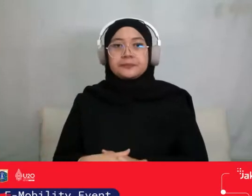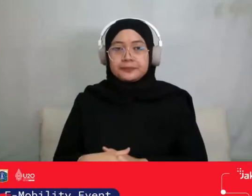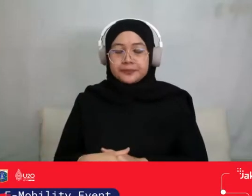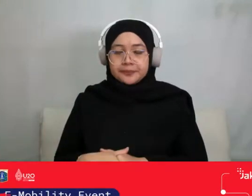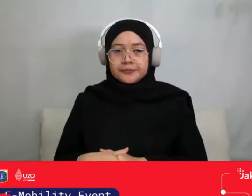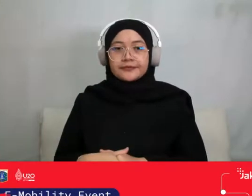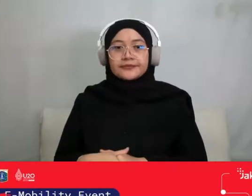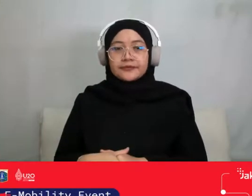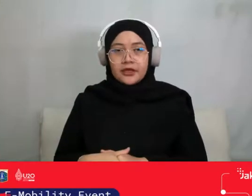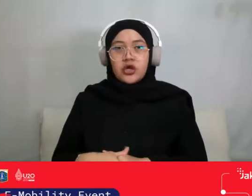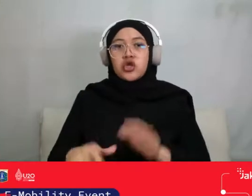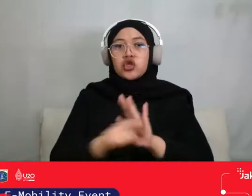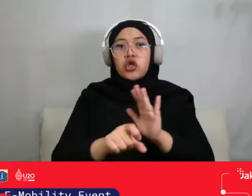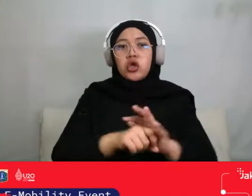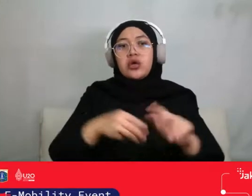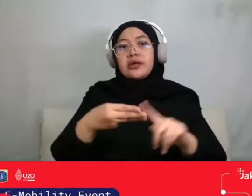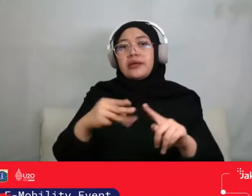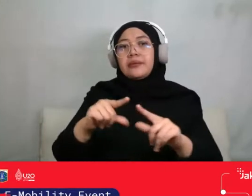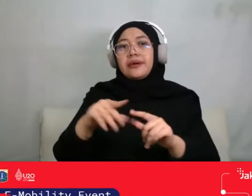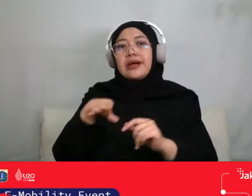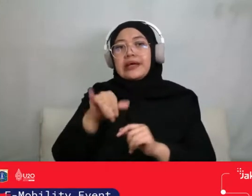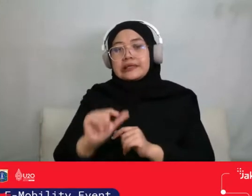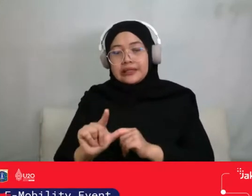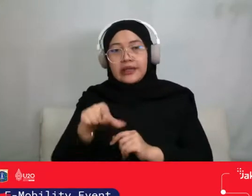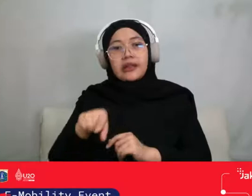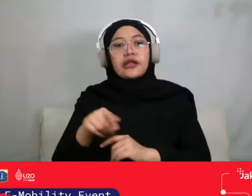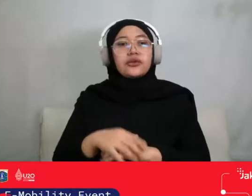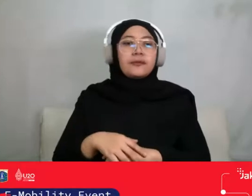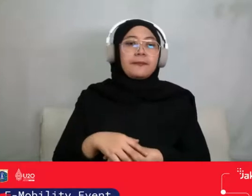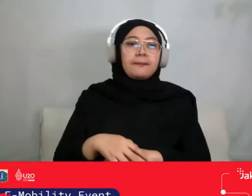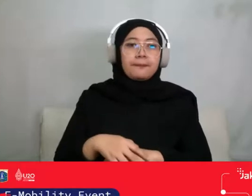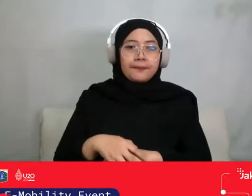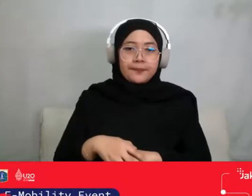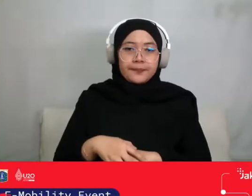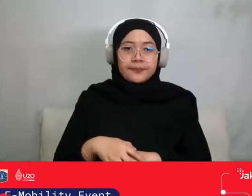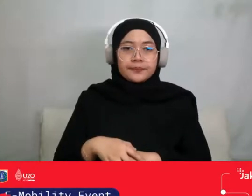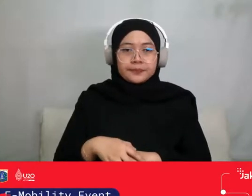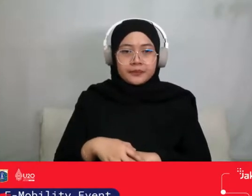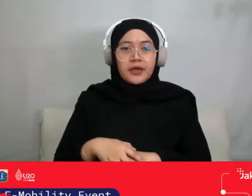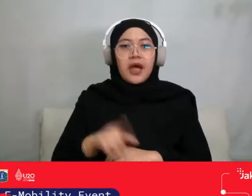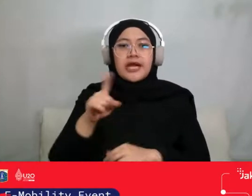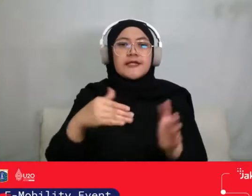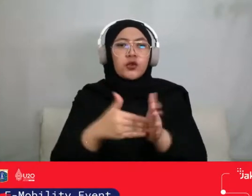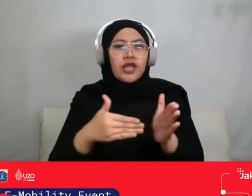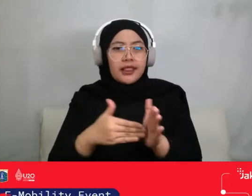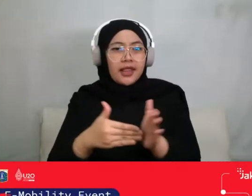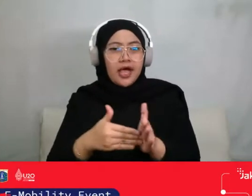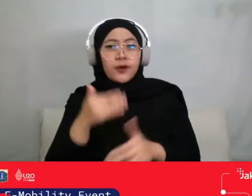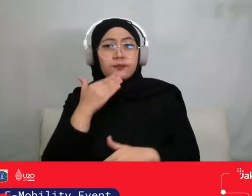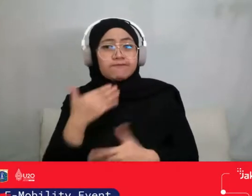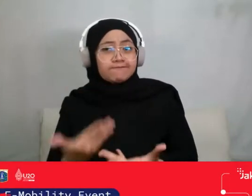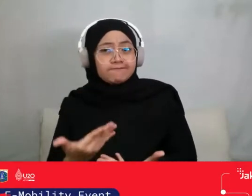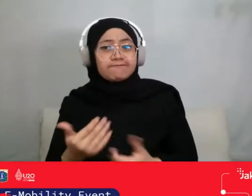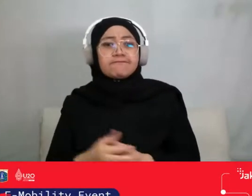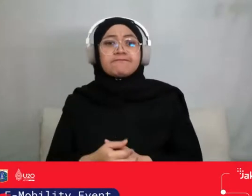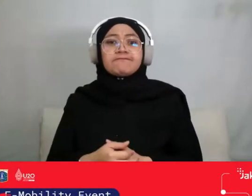the TCO is still higher a little bit. One challenge that we have in the country is that we have very high import